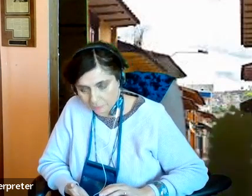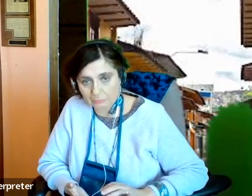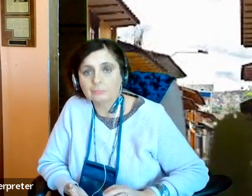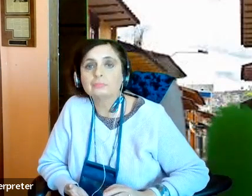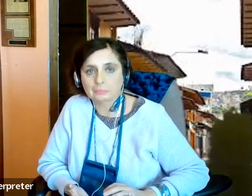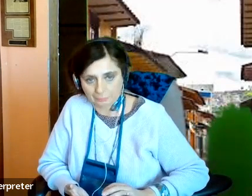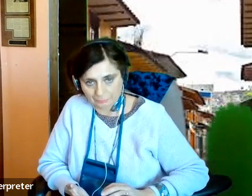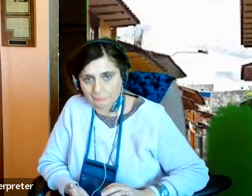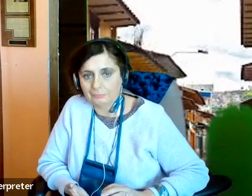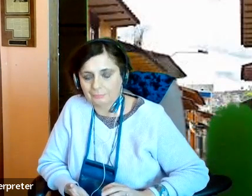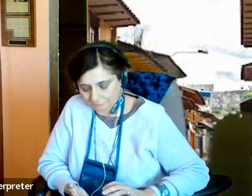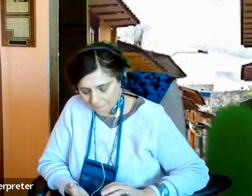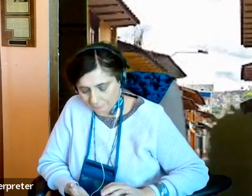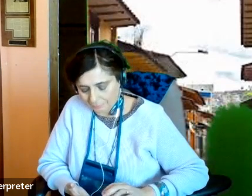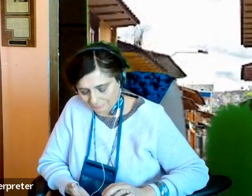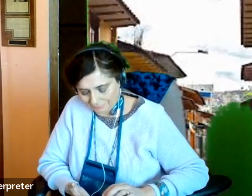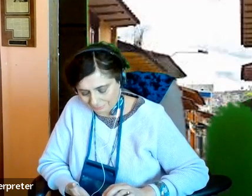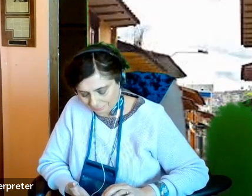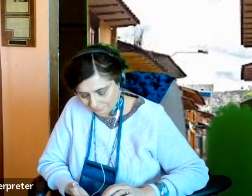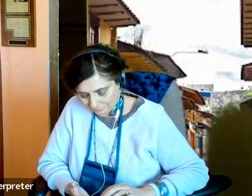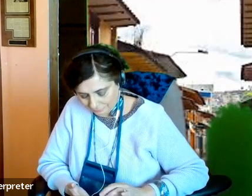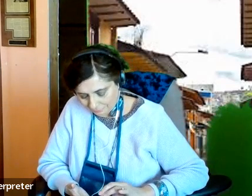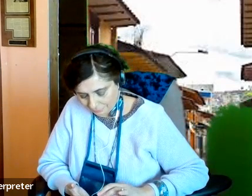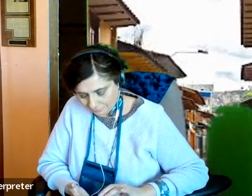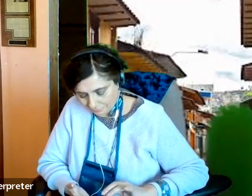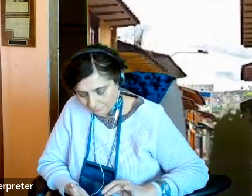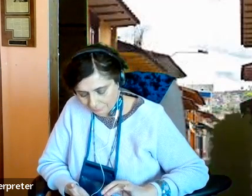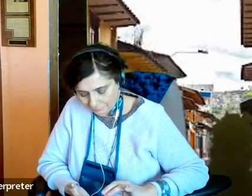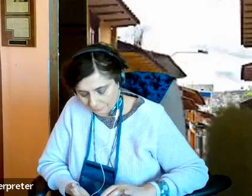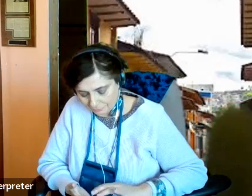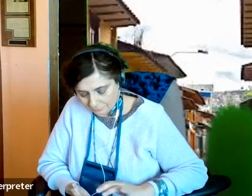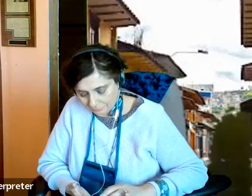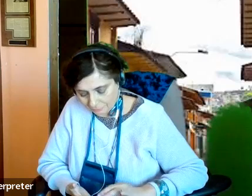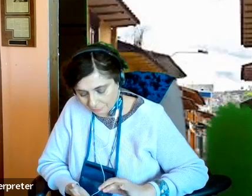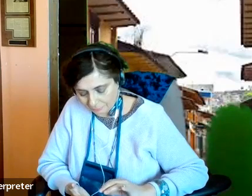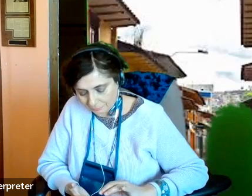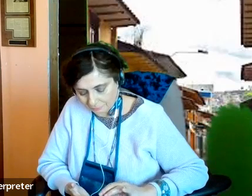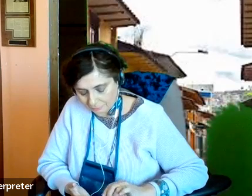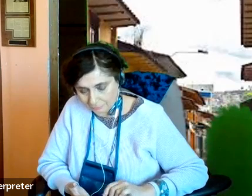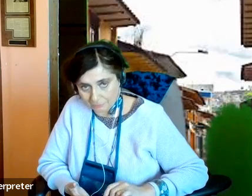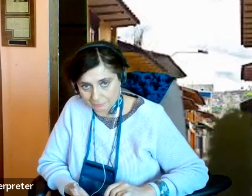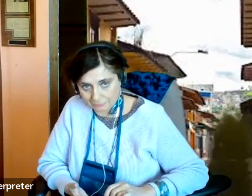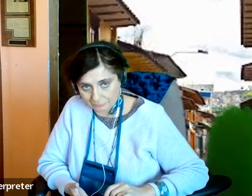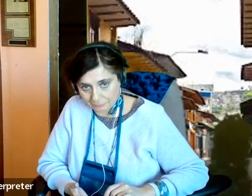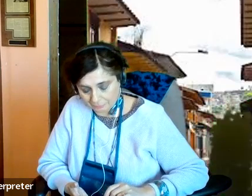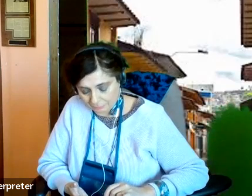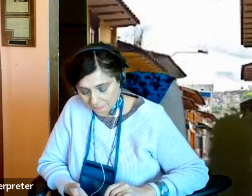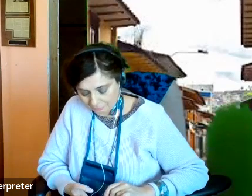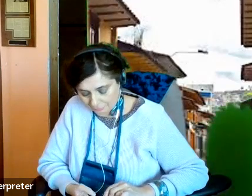Uh-huh. Great, then you can, I think we can go ahead and start assigning. It's going to be, when you click on